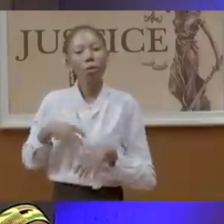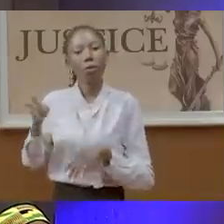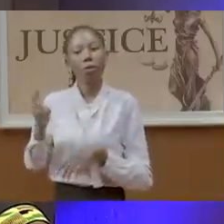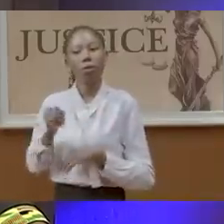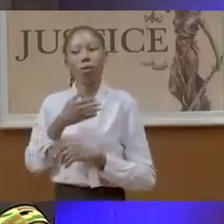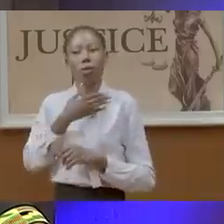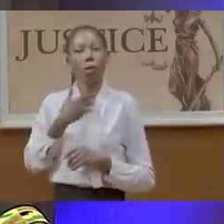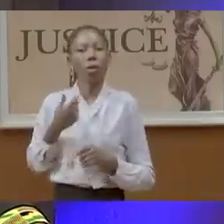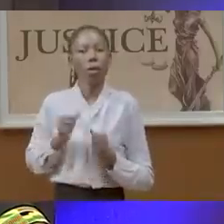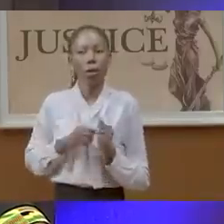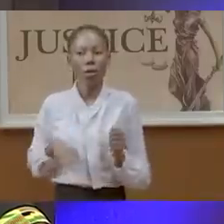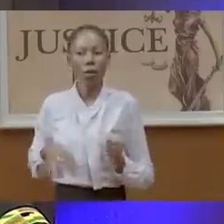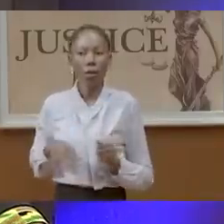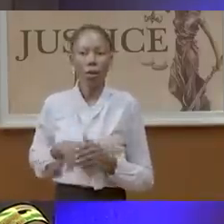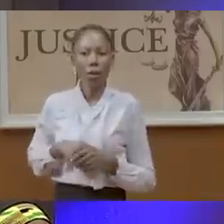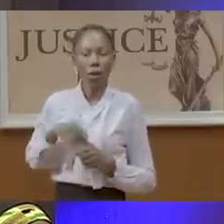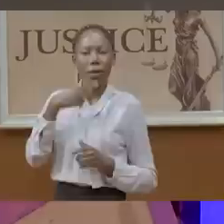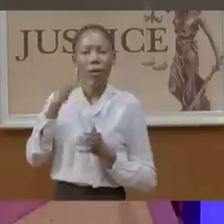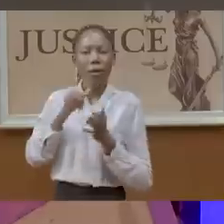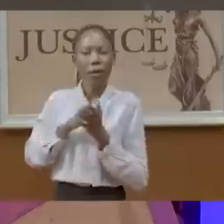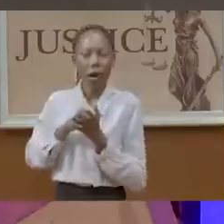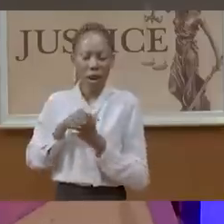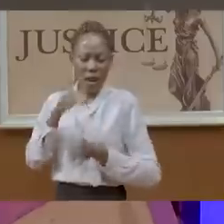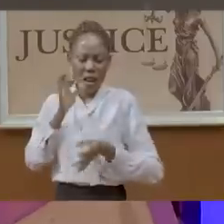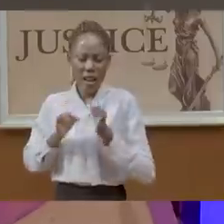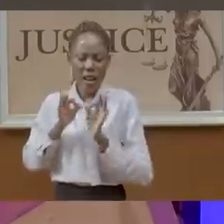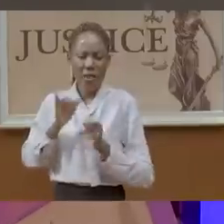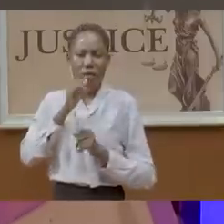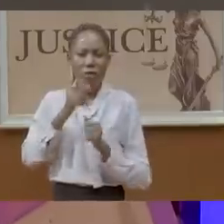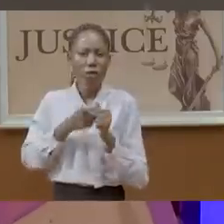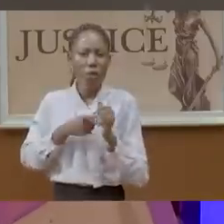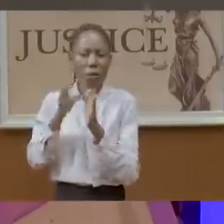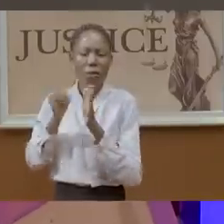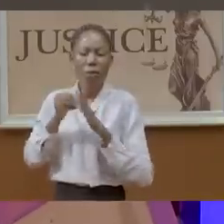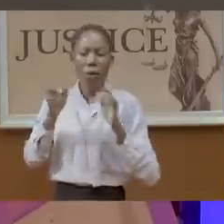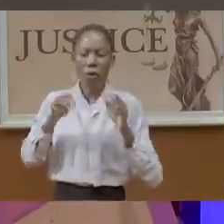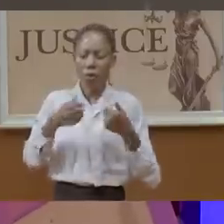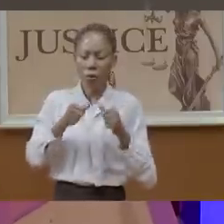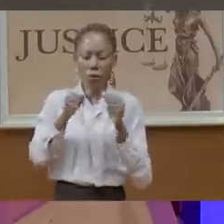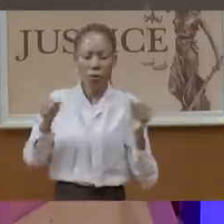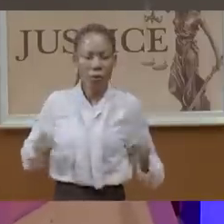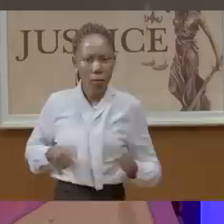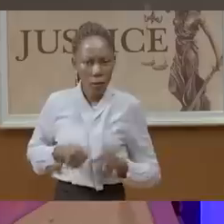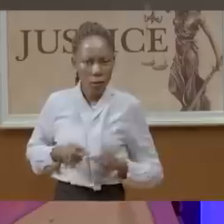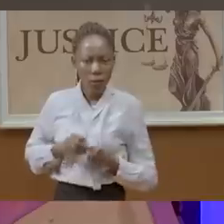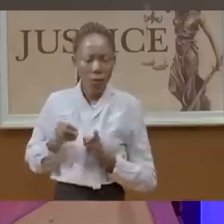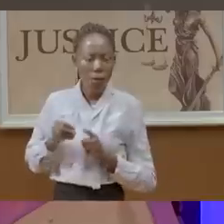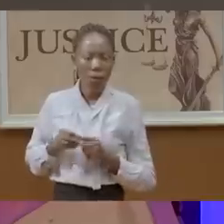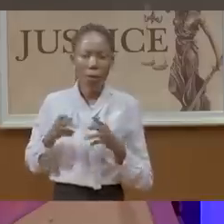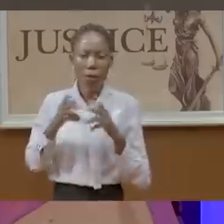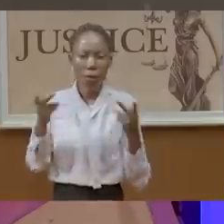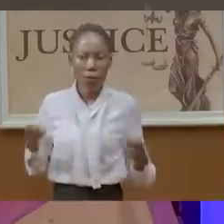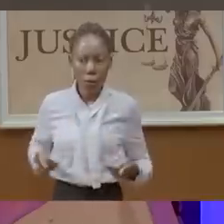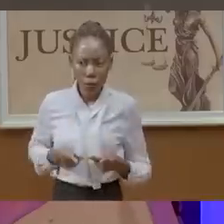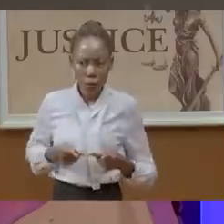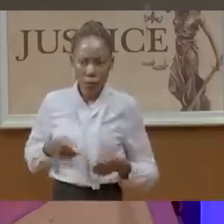one striking thing, the man said that he said if he's from the place he came from, that is a taboo. If any man beats a woman